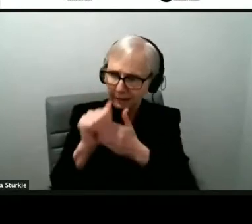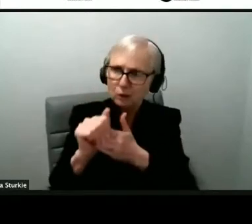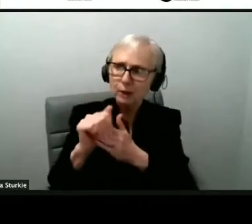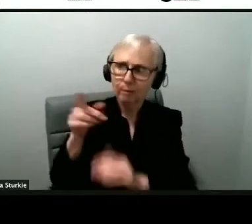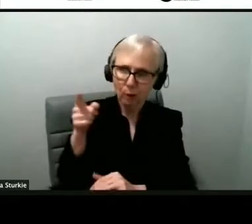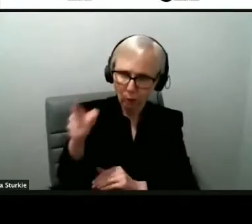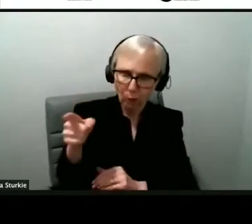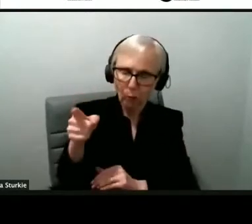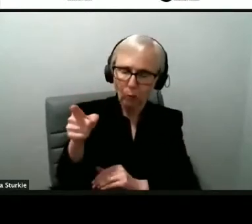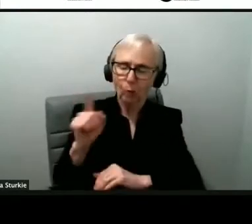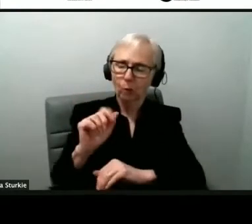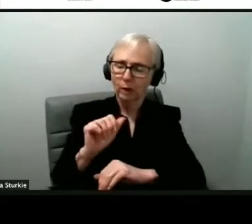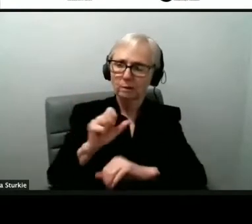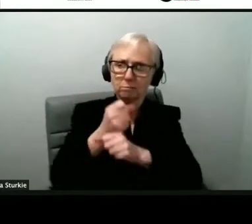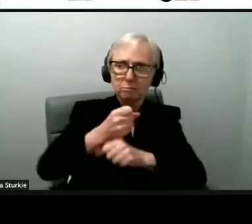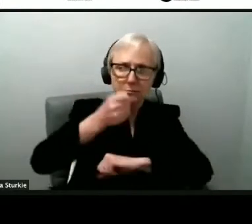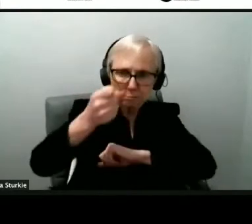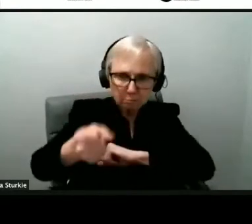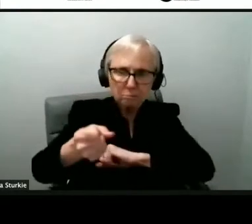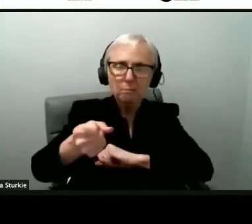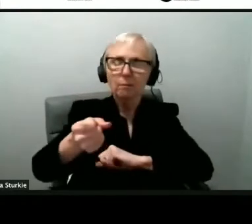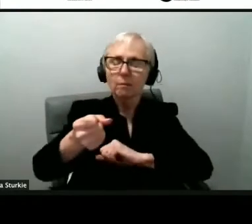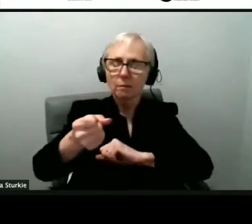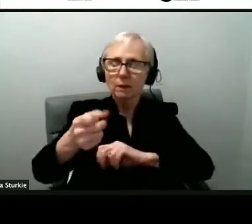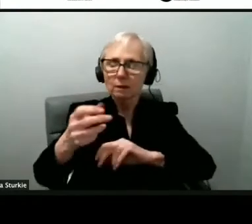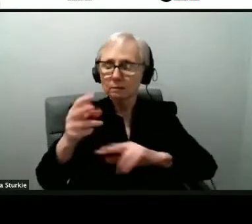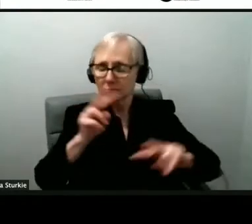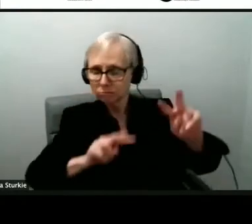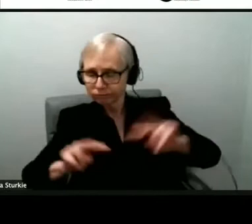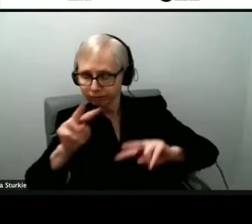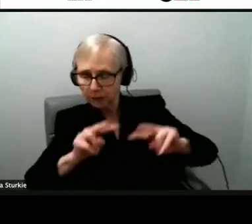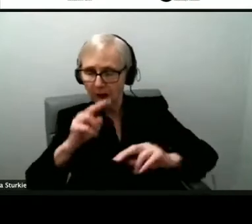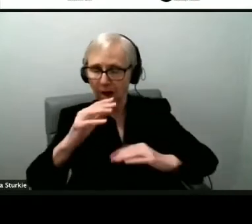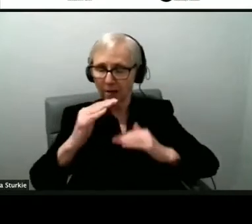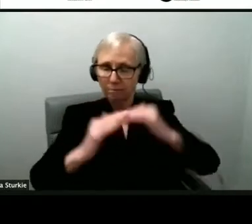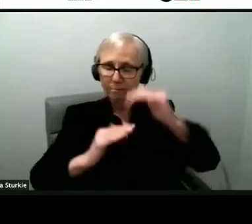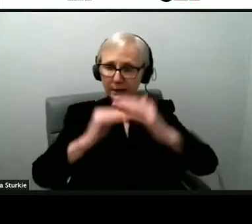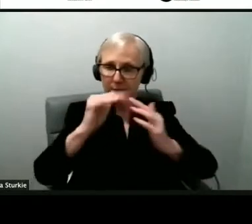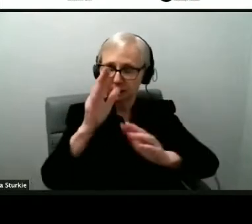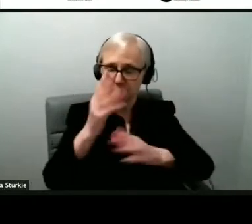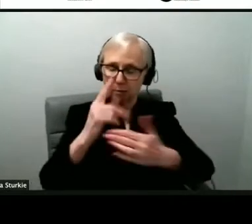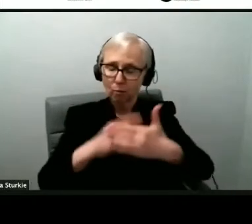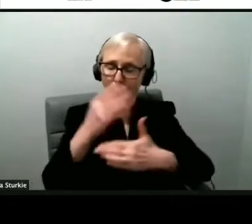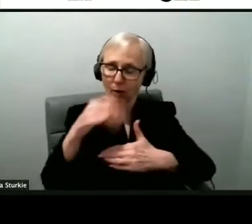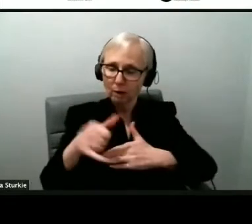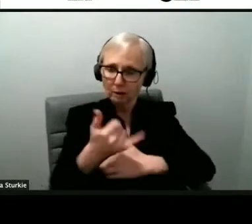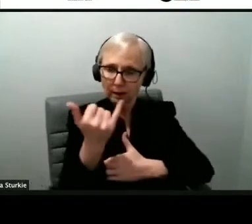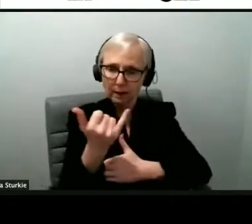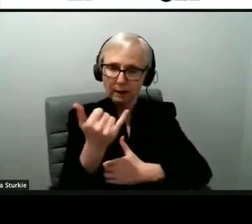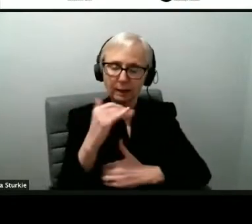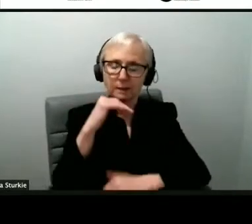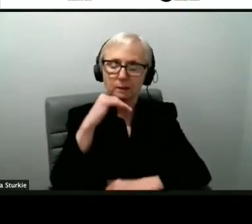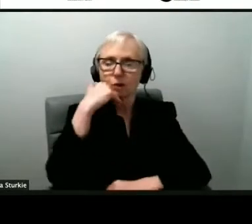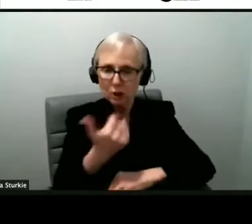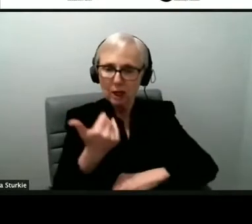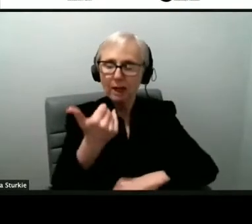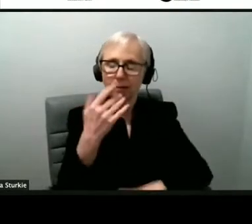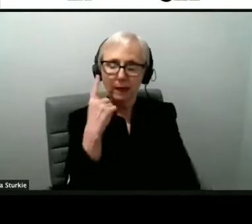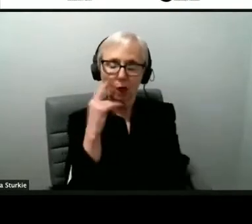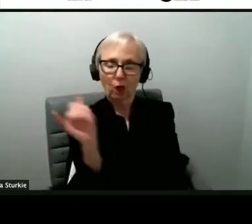put the right zoning people in there who can have oversight on these construction projects? It's a shame that it's looking like that on MLK.